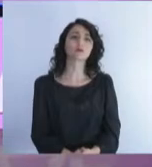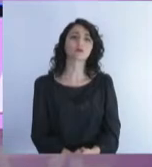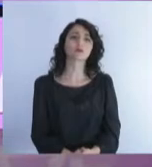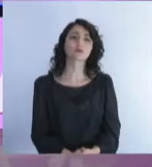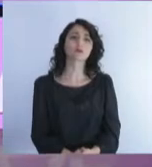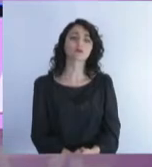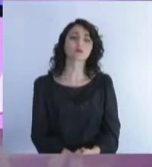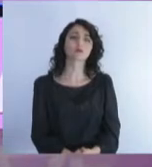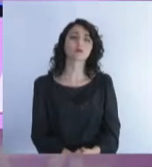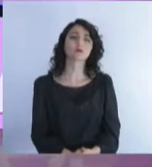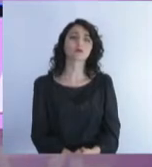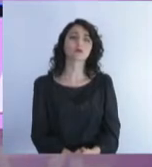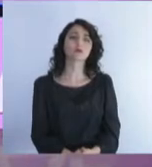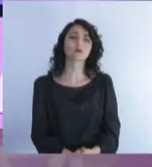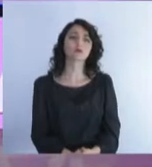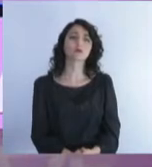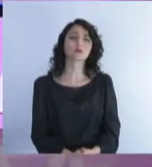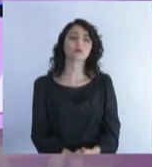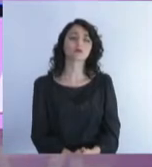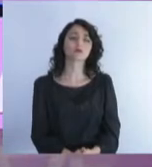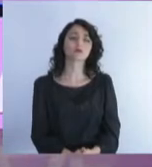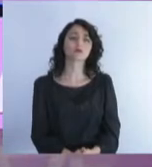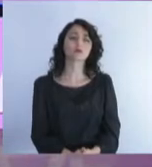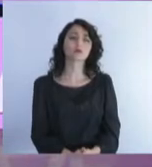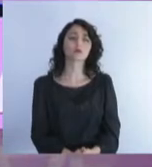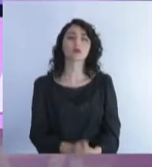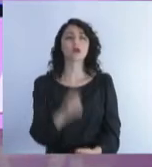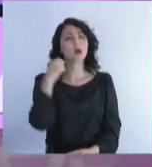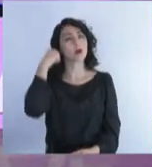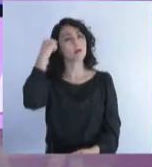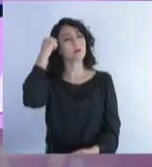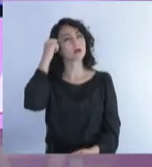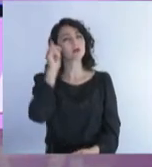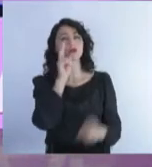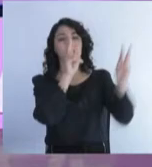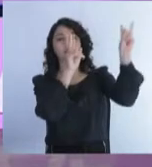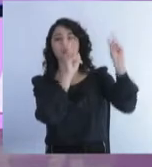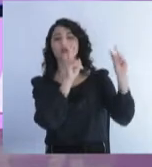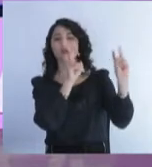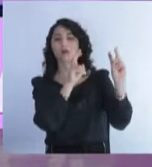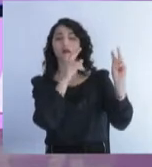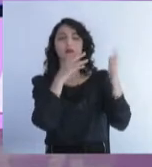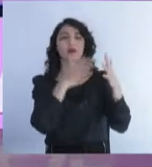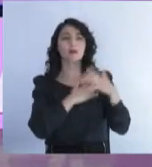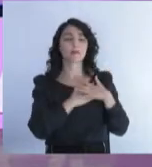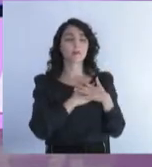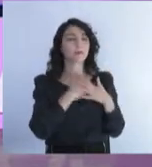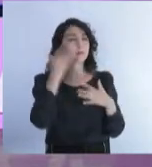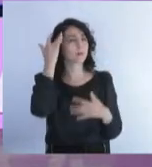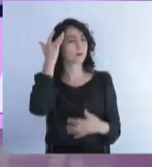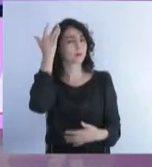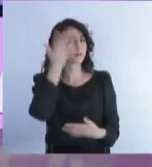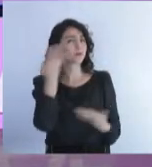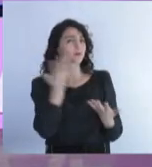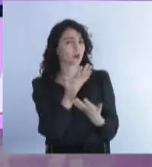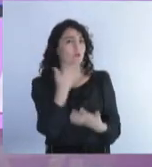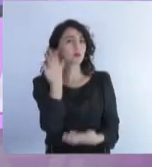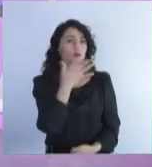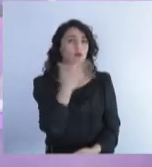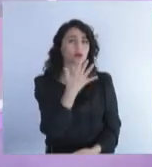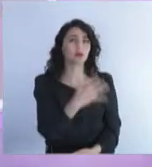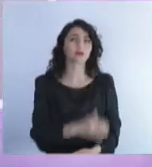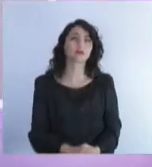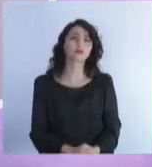think that the emotional intelligence model has the secret there. Because remember, the first part is